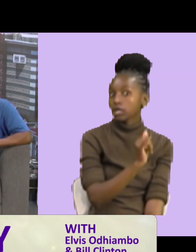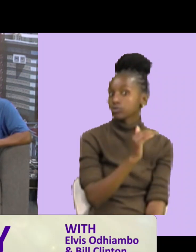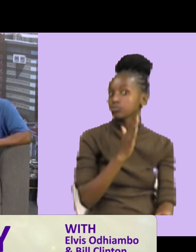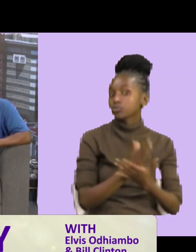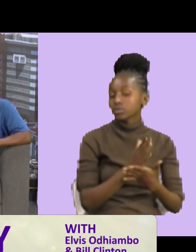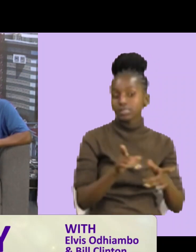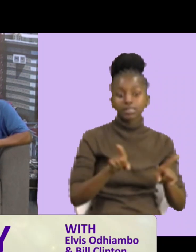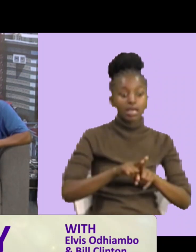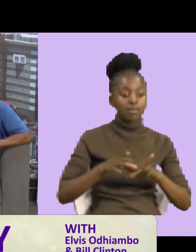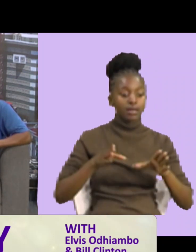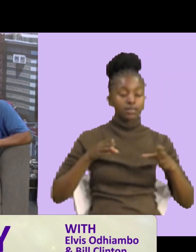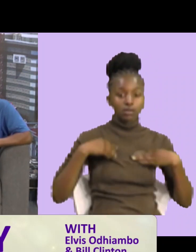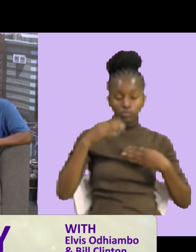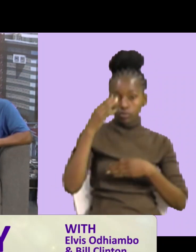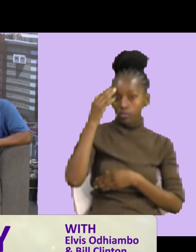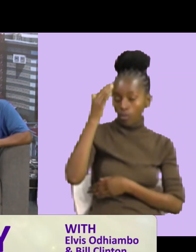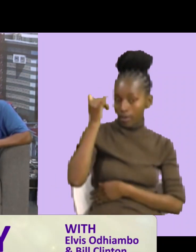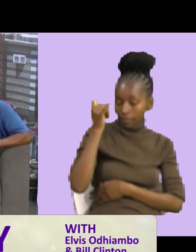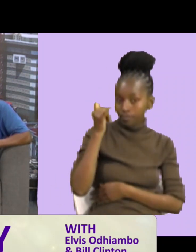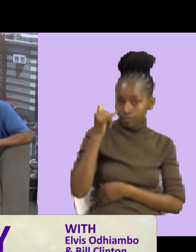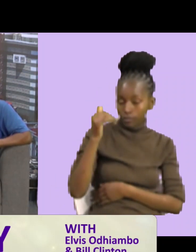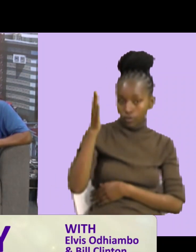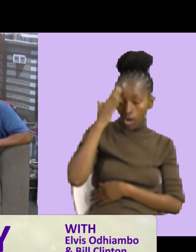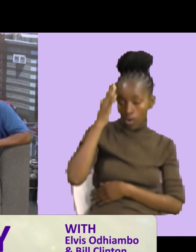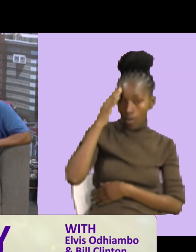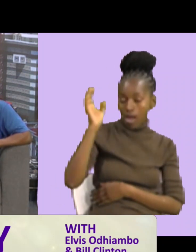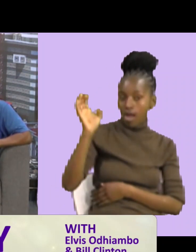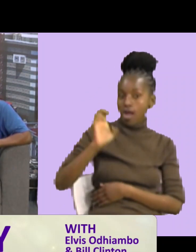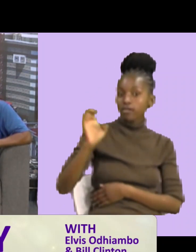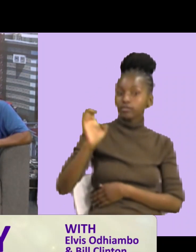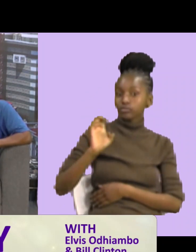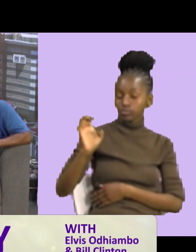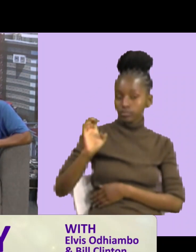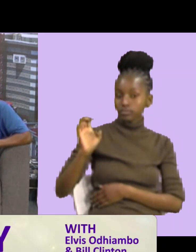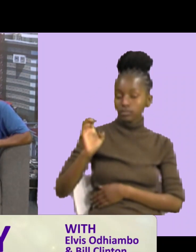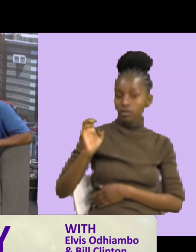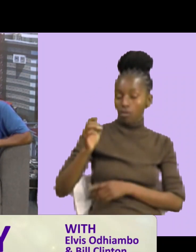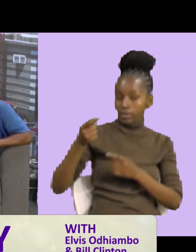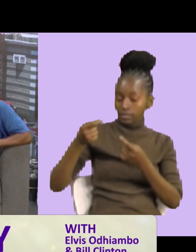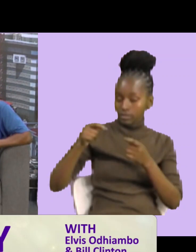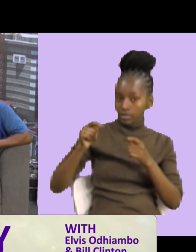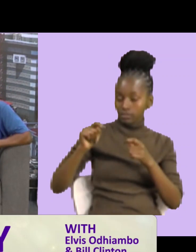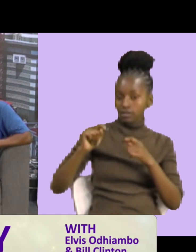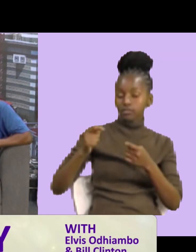That is true. That is very true, because Everton so far, they have really managed to keep